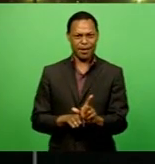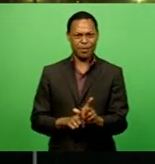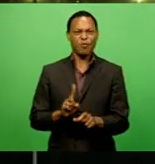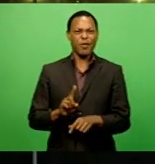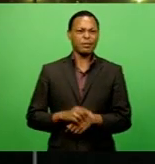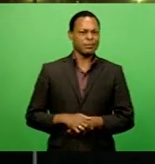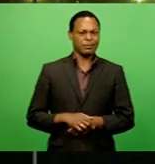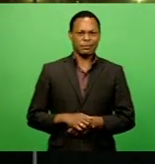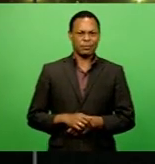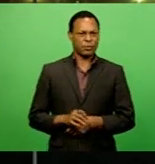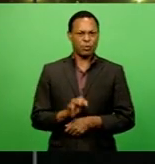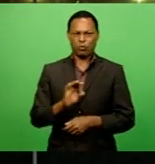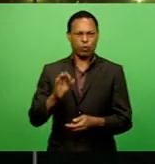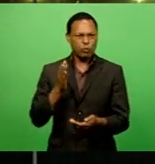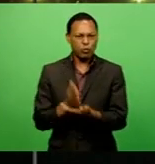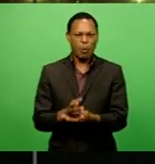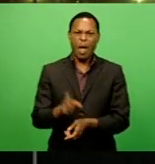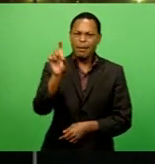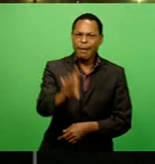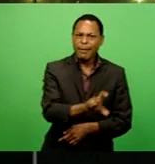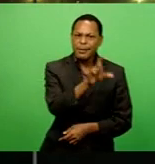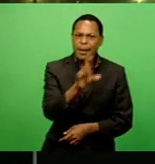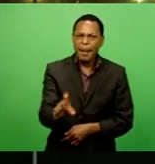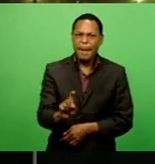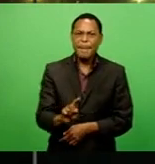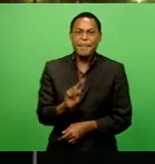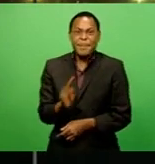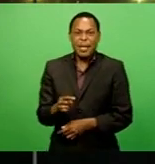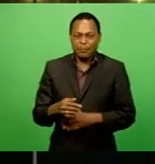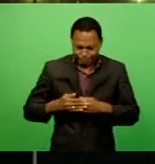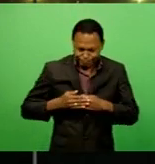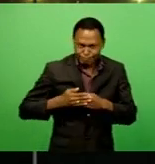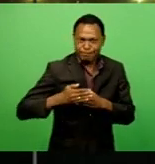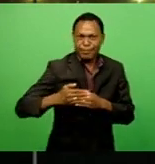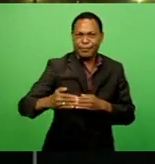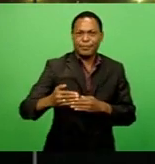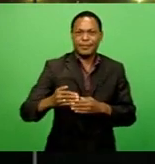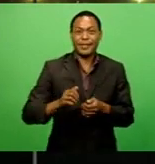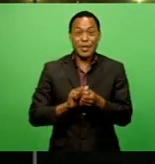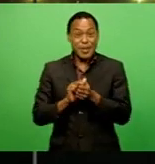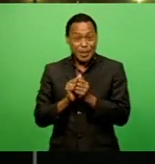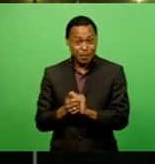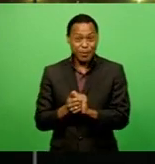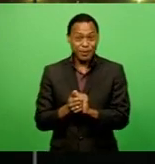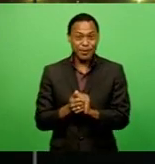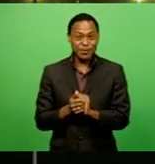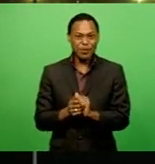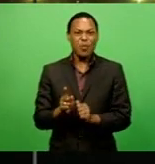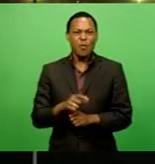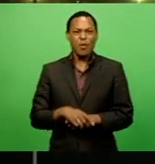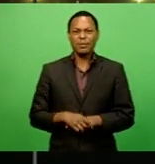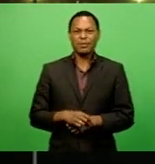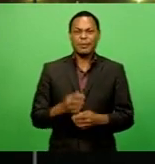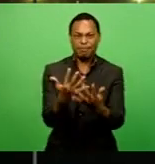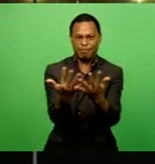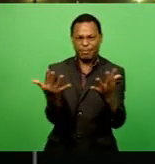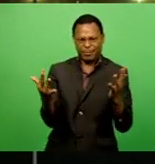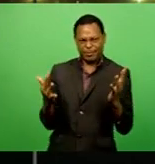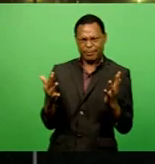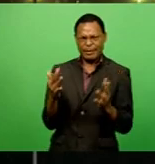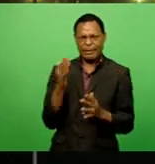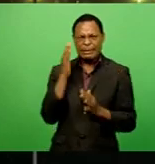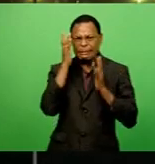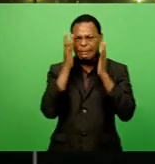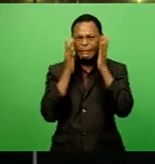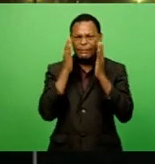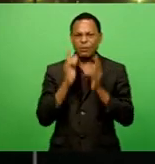a possible cancellation, but the pledge to go ahead with the Games looks unlikely to ease public concern about holding the